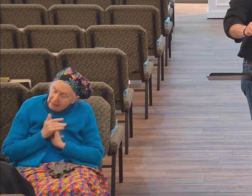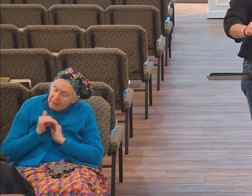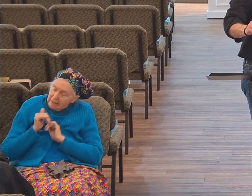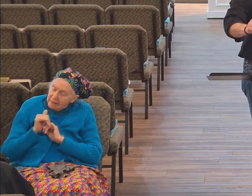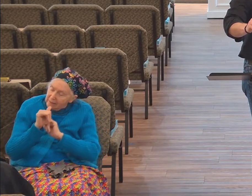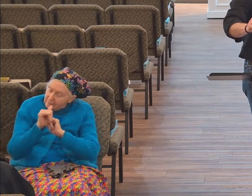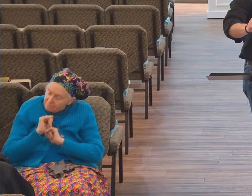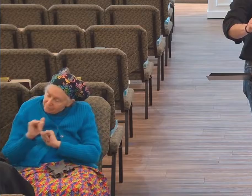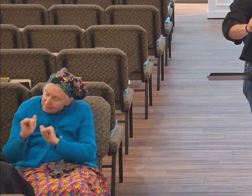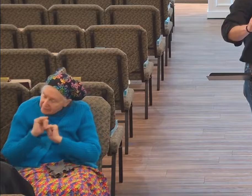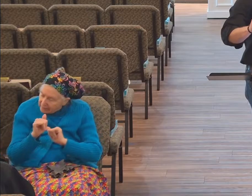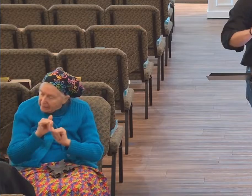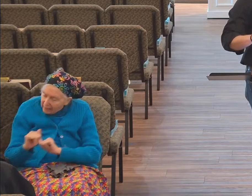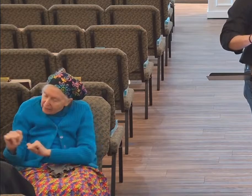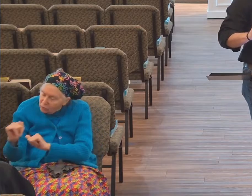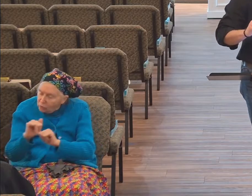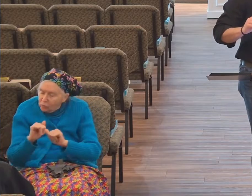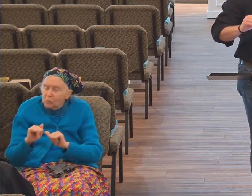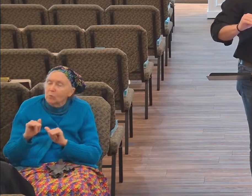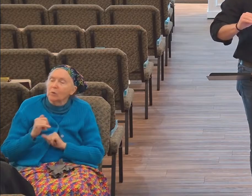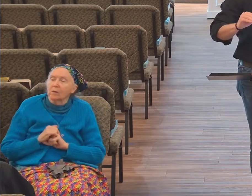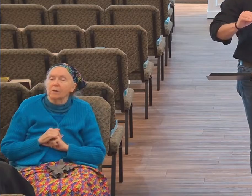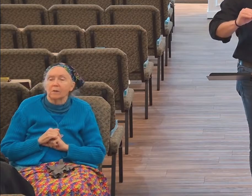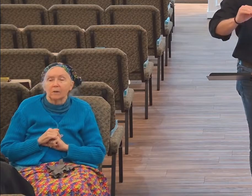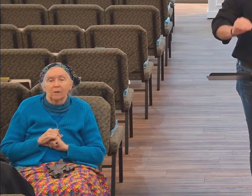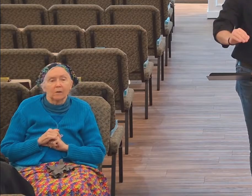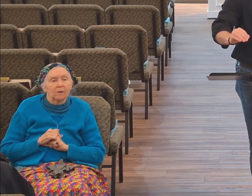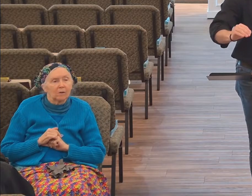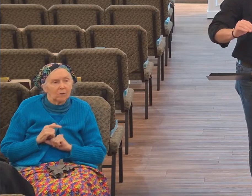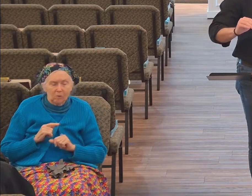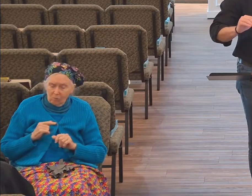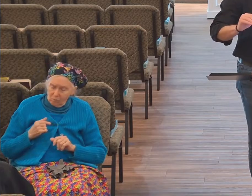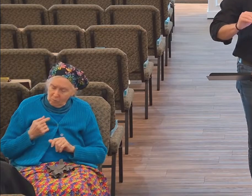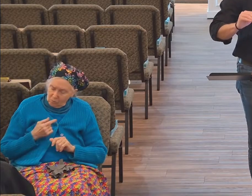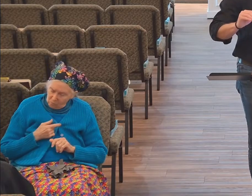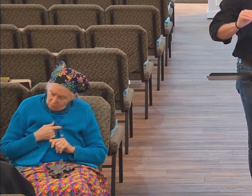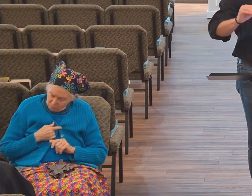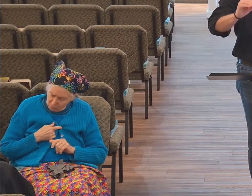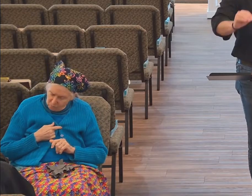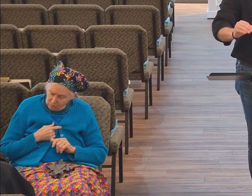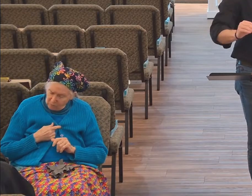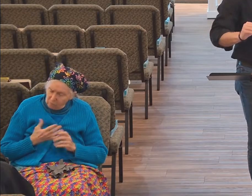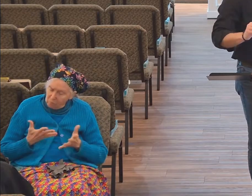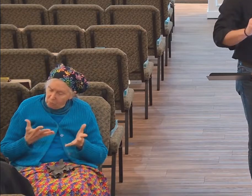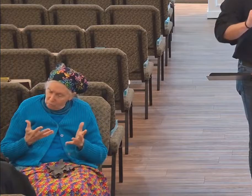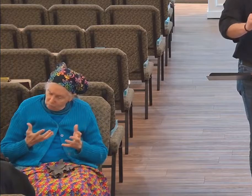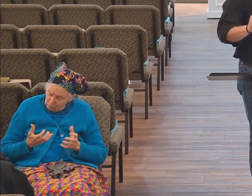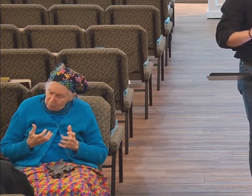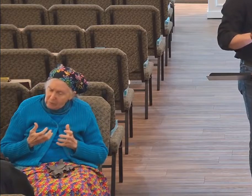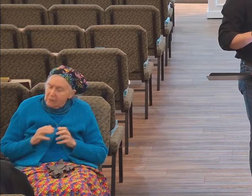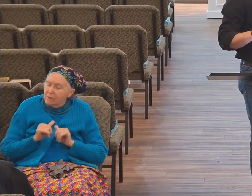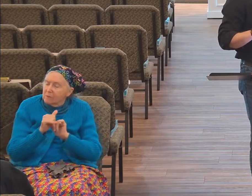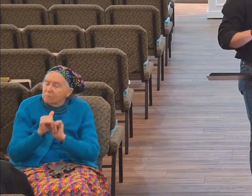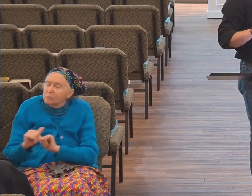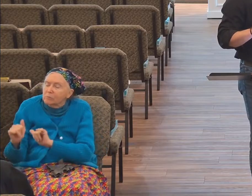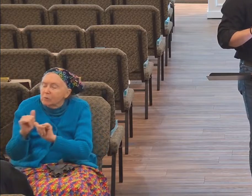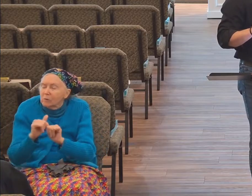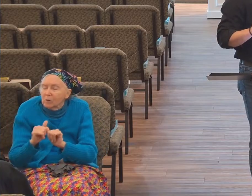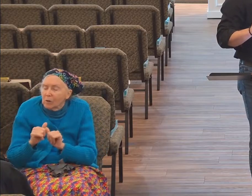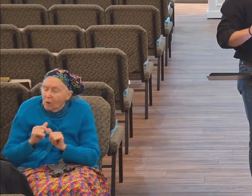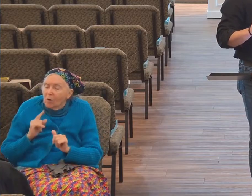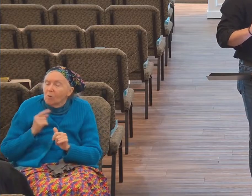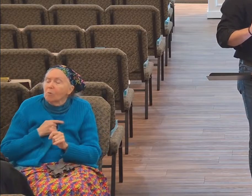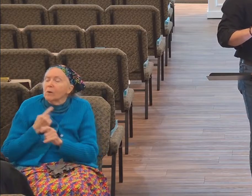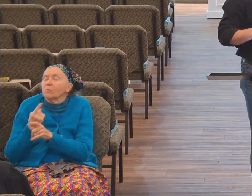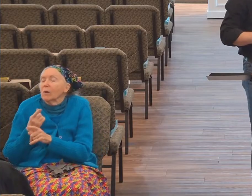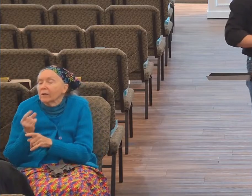Right? We postured ourselves to be just like you. We were one of you. You were one of us.